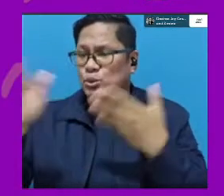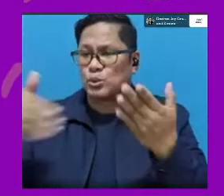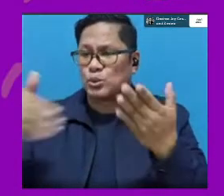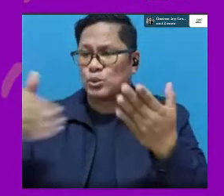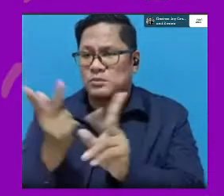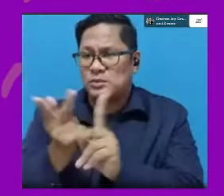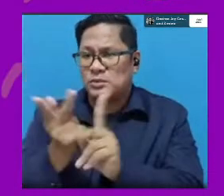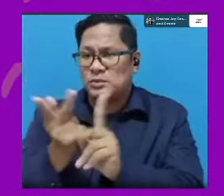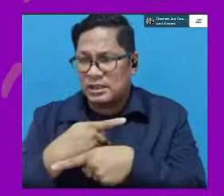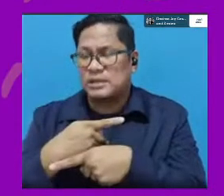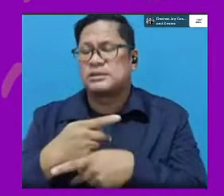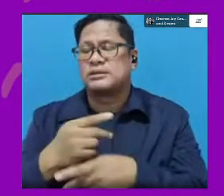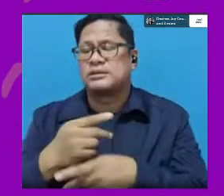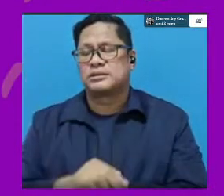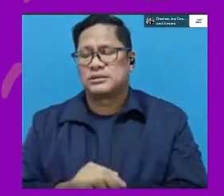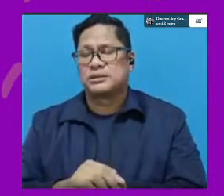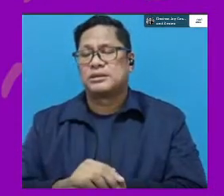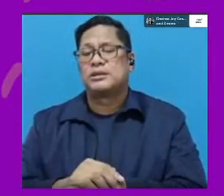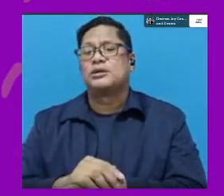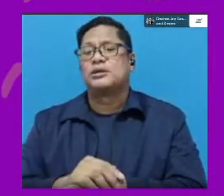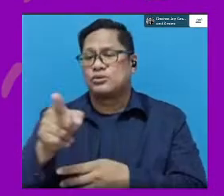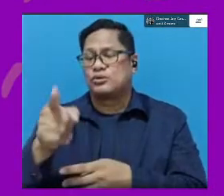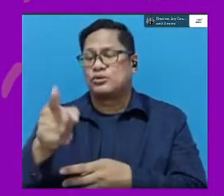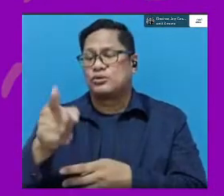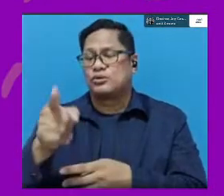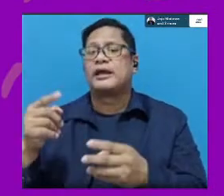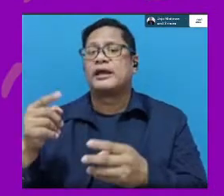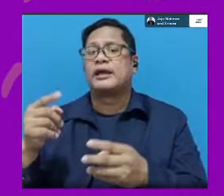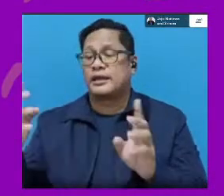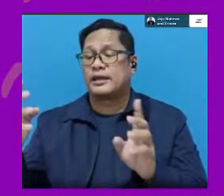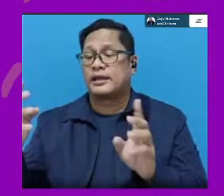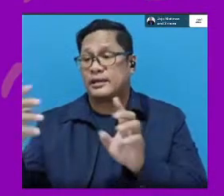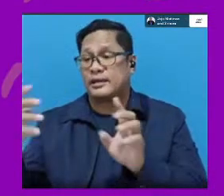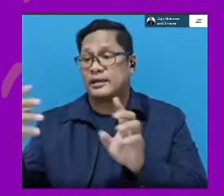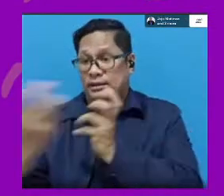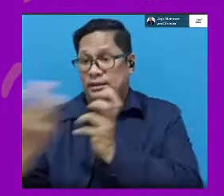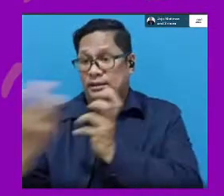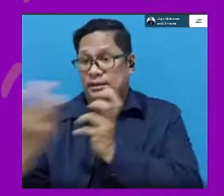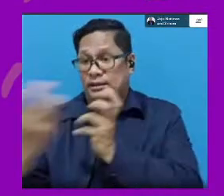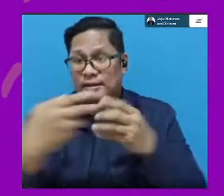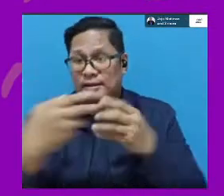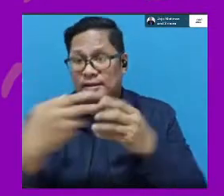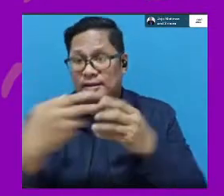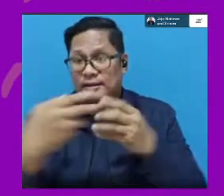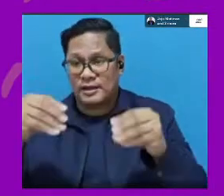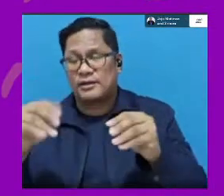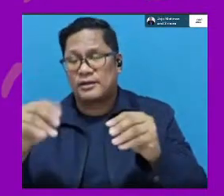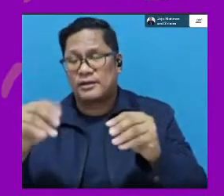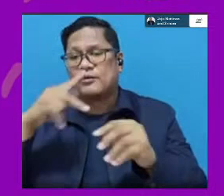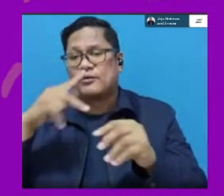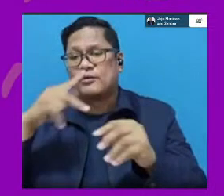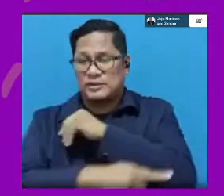their products to a captured market, which is the provincial capital